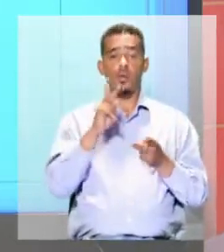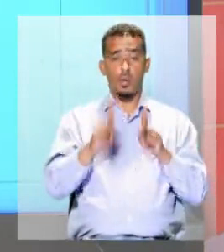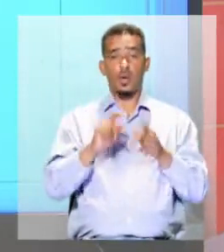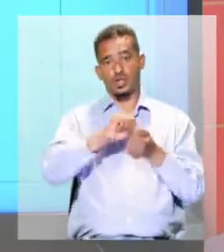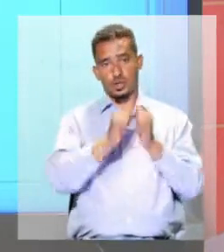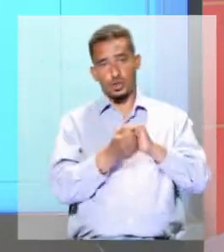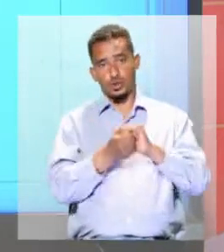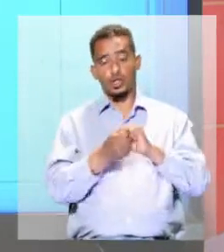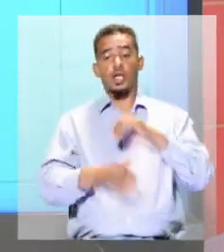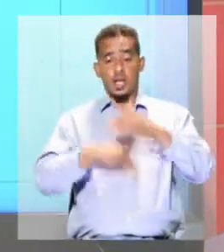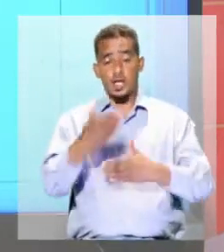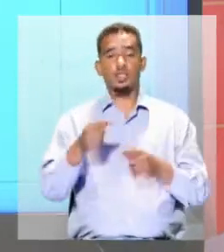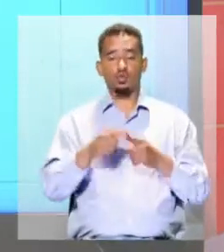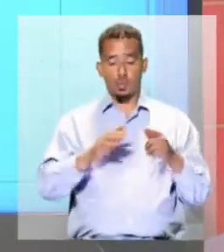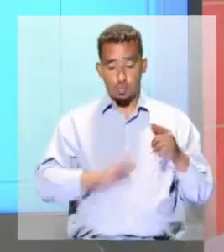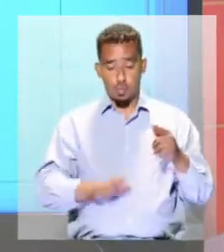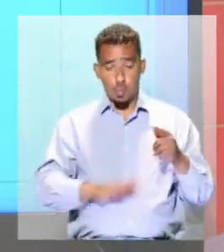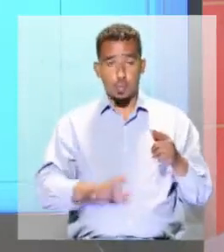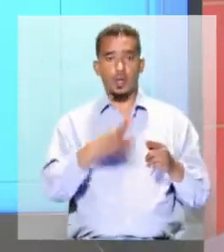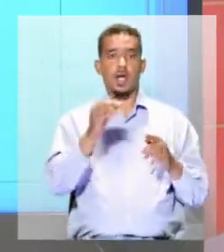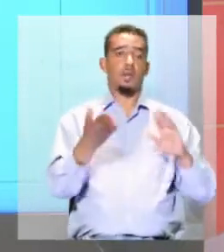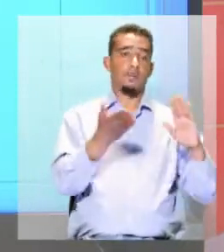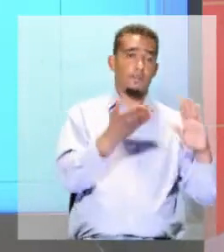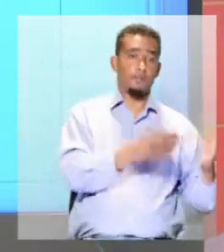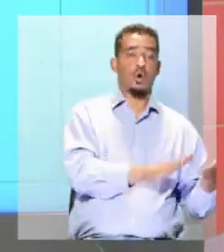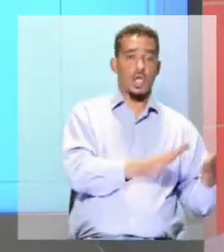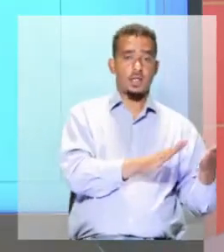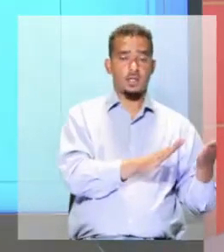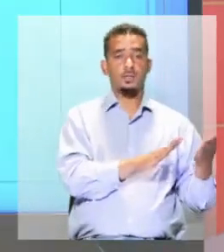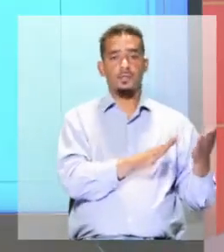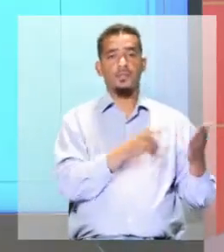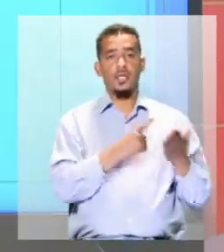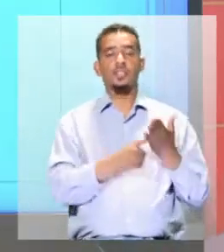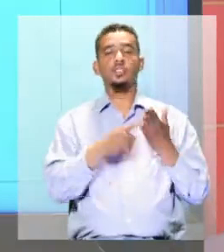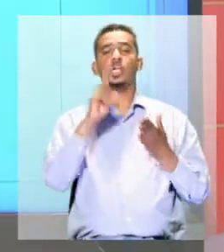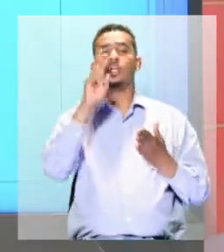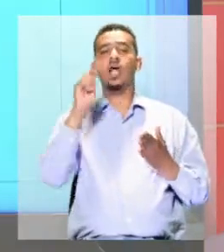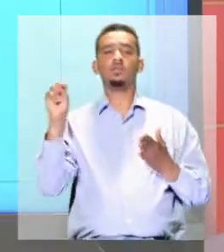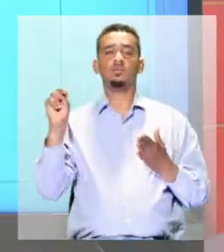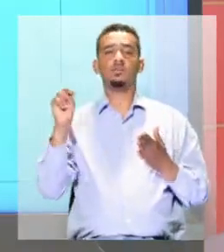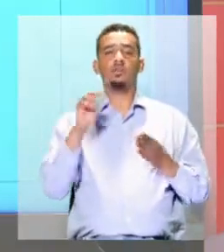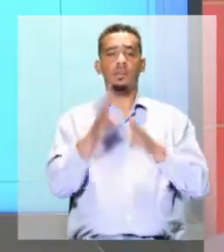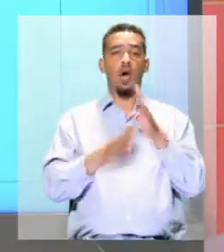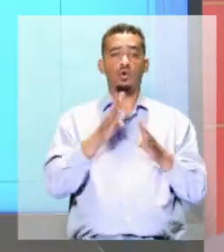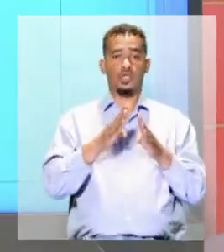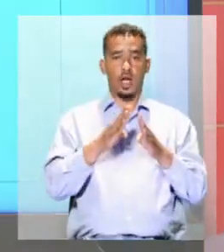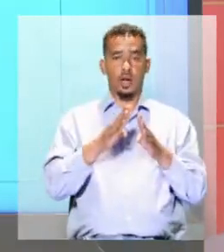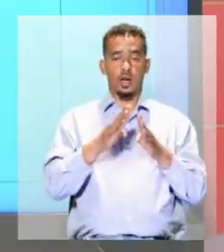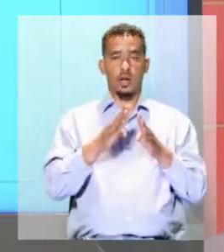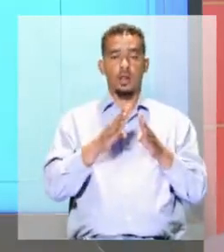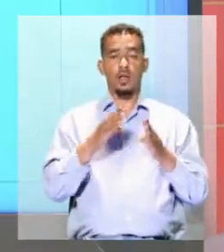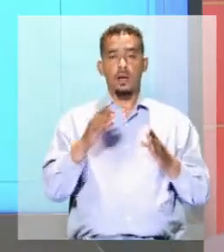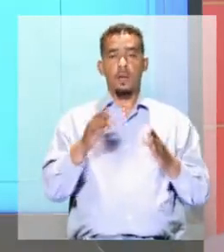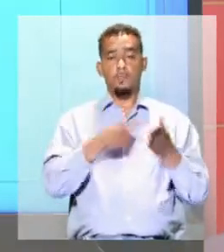to fertility and mortality. It is not a biological factor, it is a non-biological factor. Migration